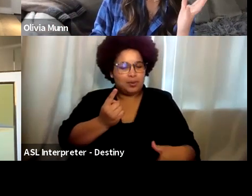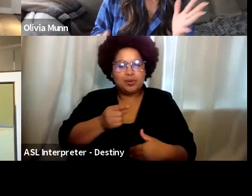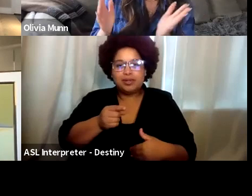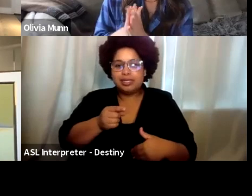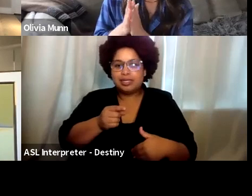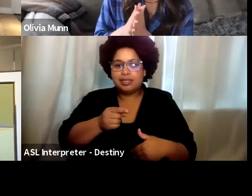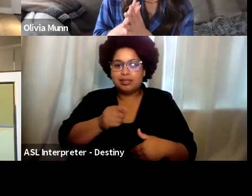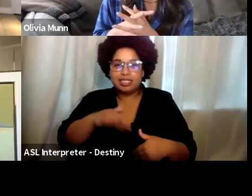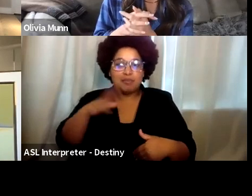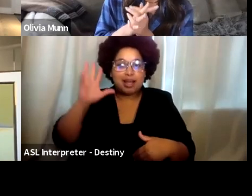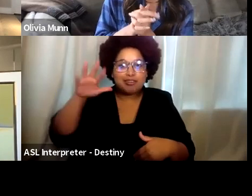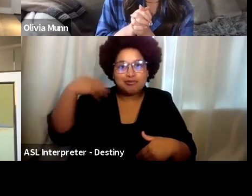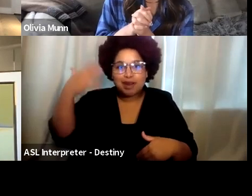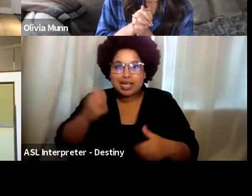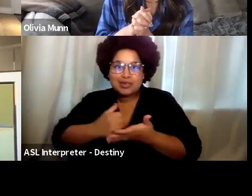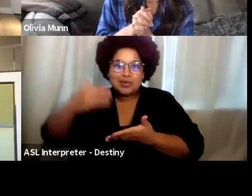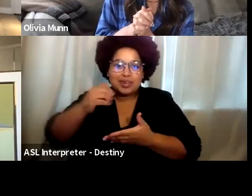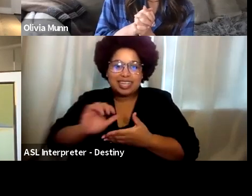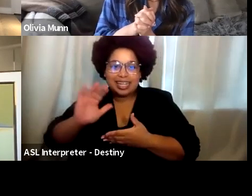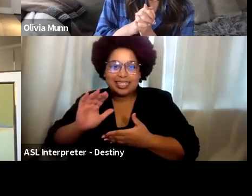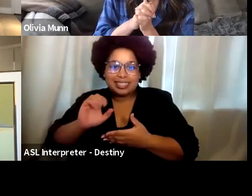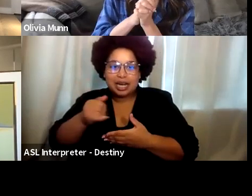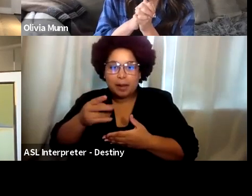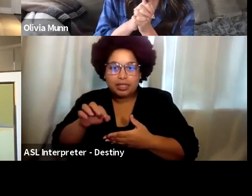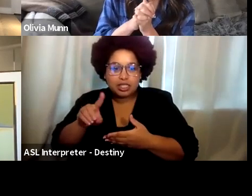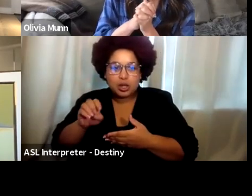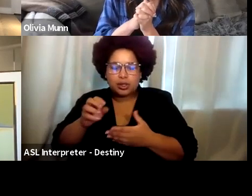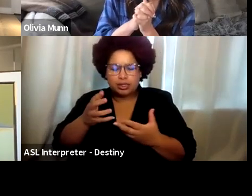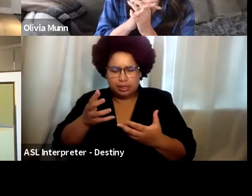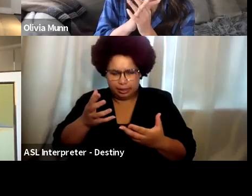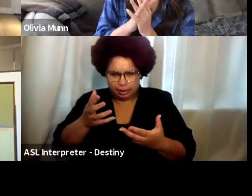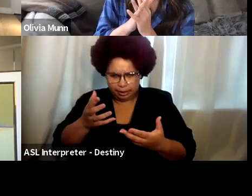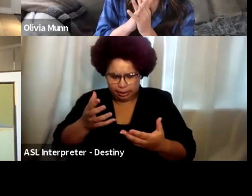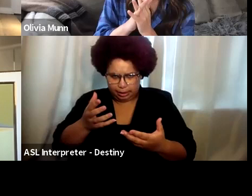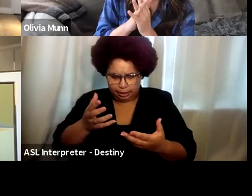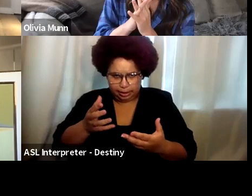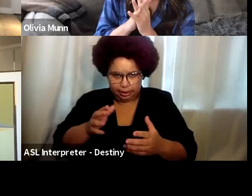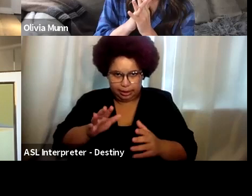when he says, like, "Oh, this is my crazy, you know, Crazy Rich Asian episode," it's, to me,